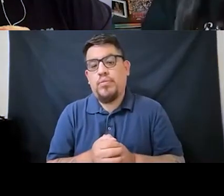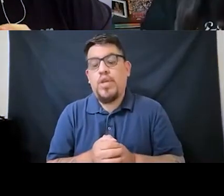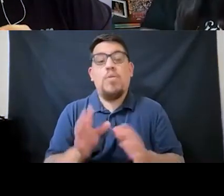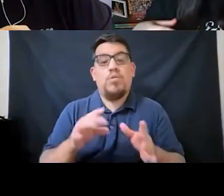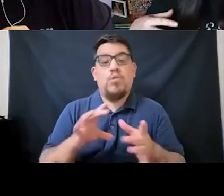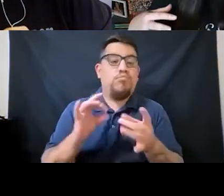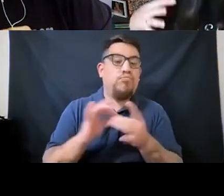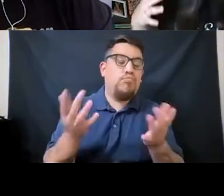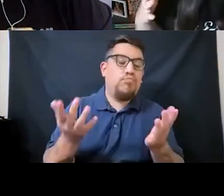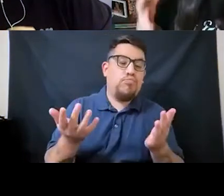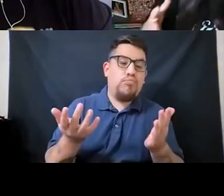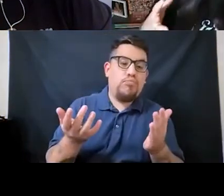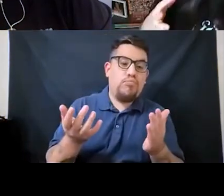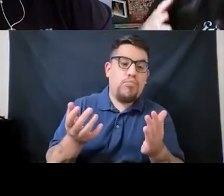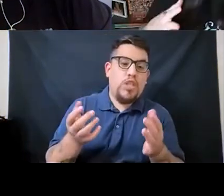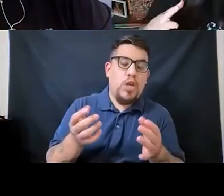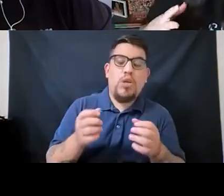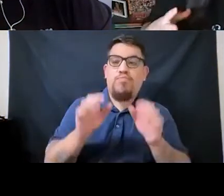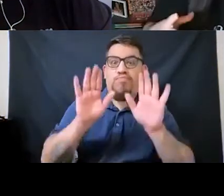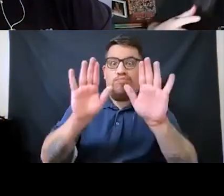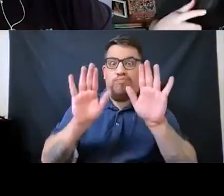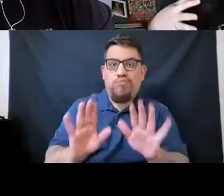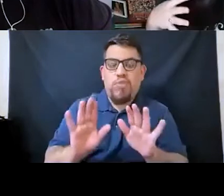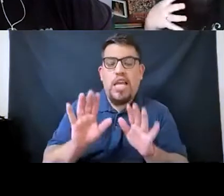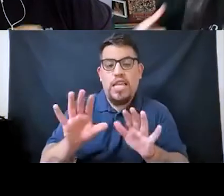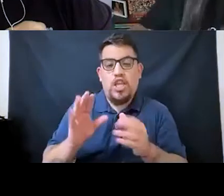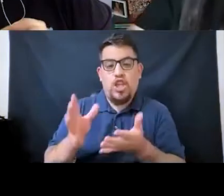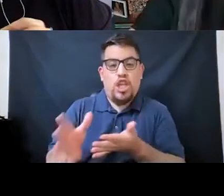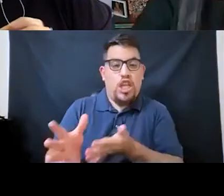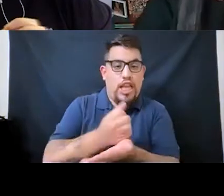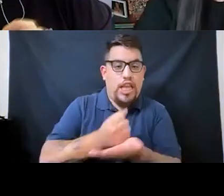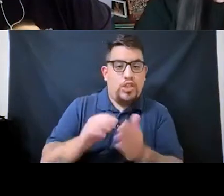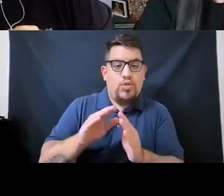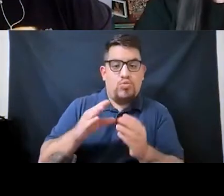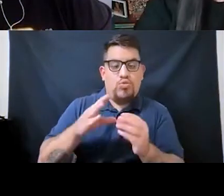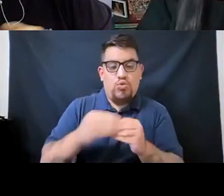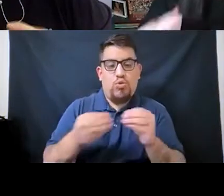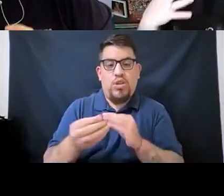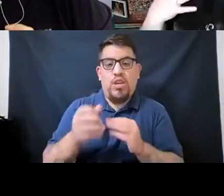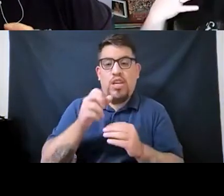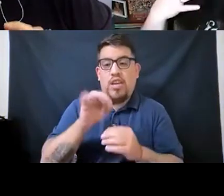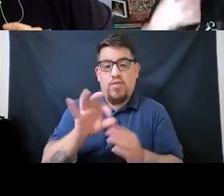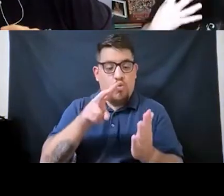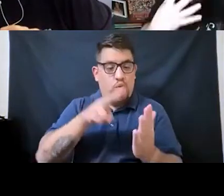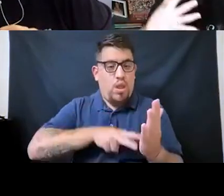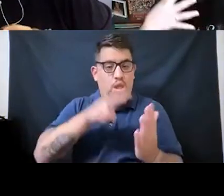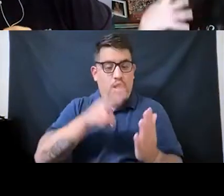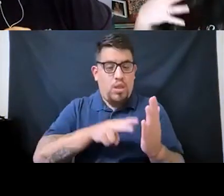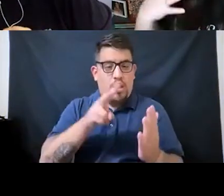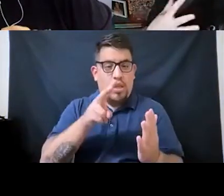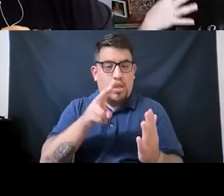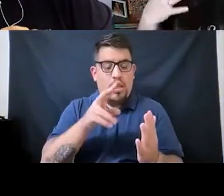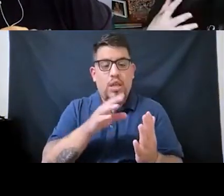that what's so spectacular about this anthology is that when you read it, like it's so palpable